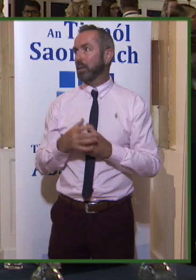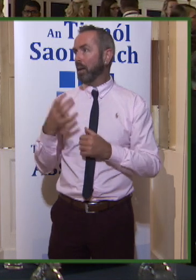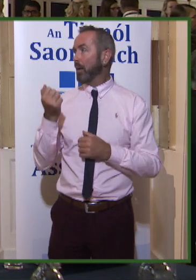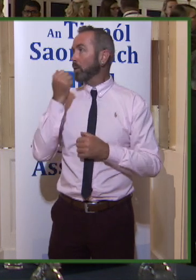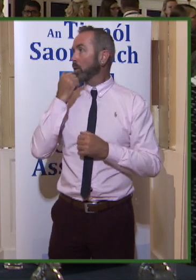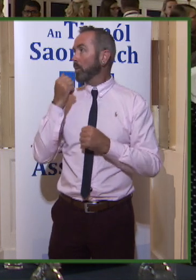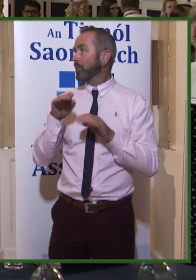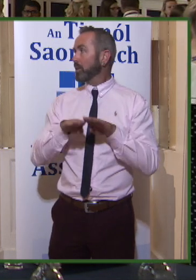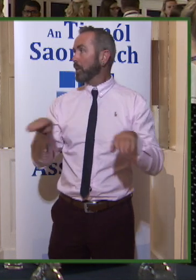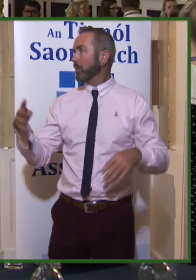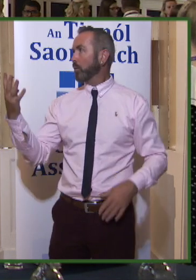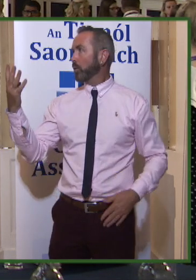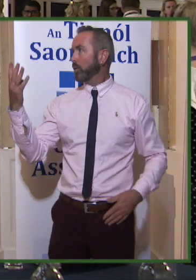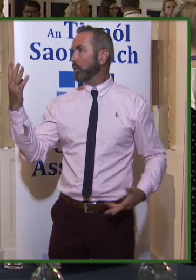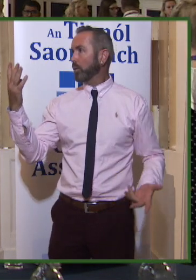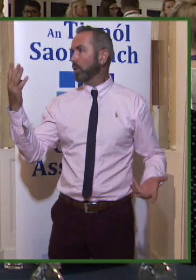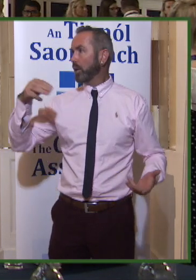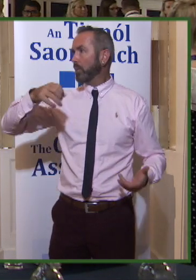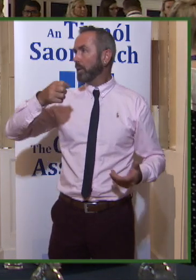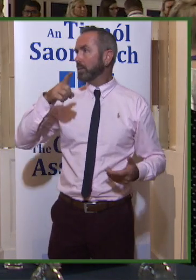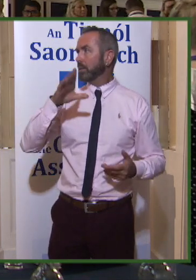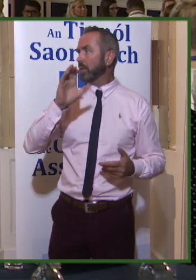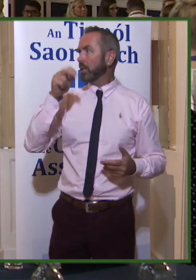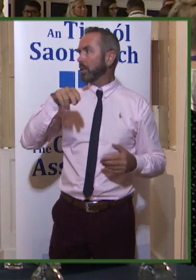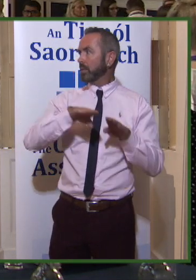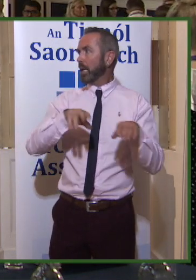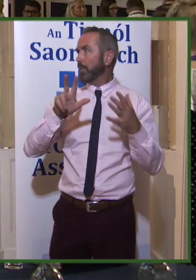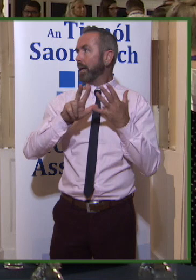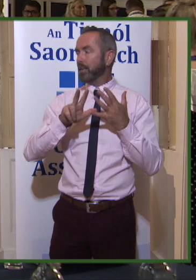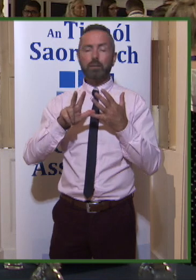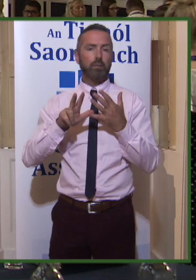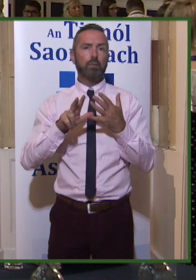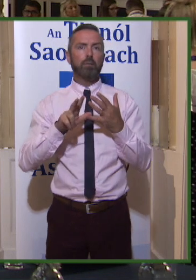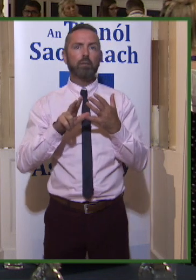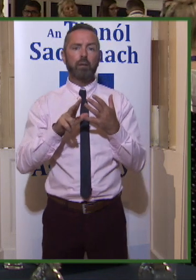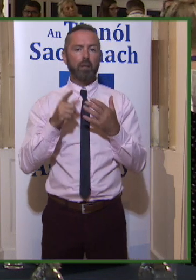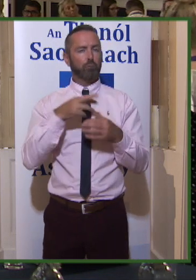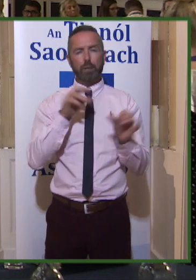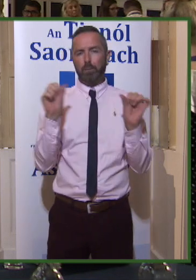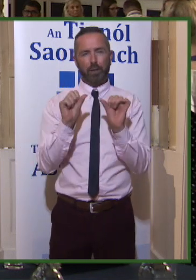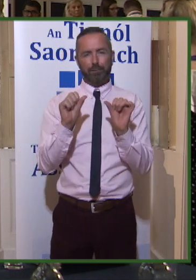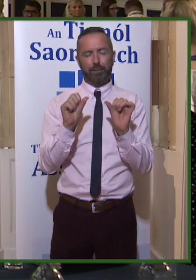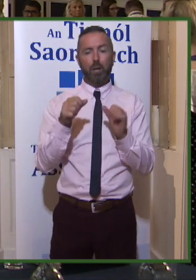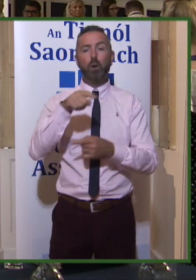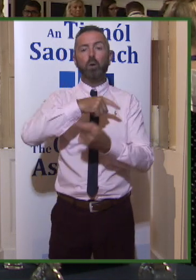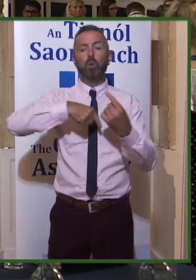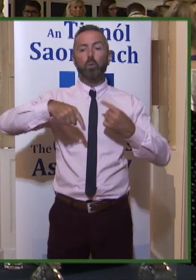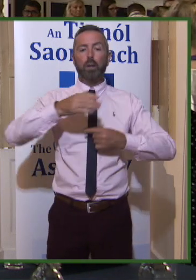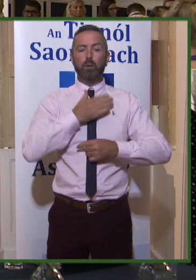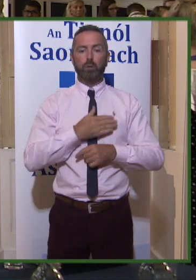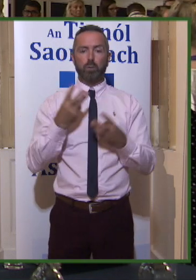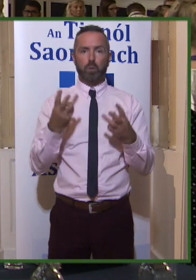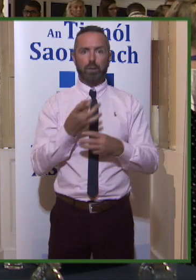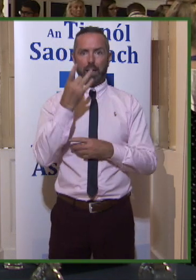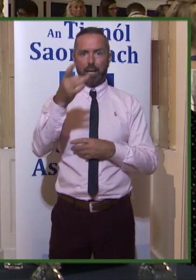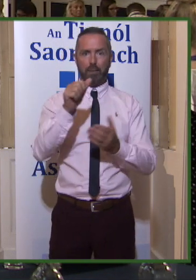table 4? Okay. Madeleine, table 8. This is very short. So we were just asking on